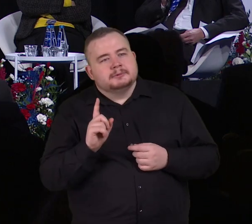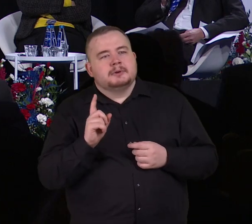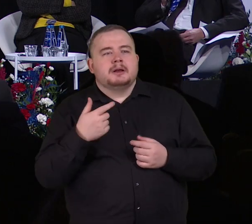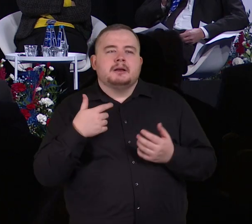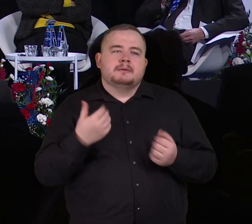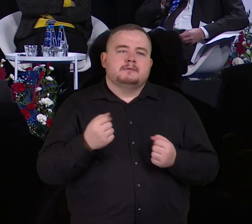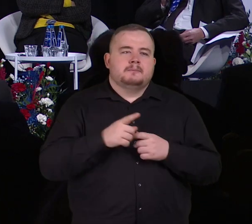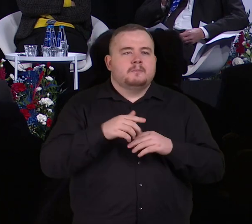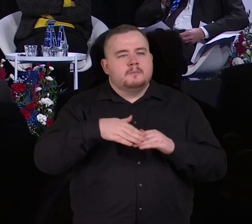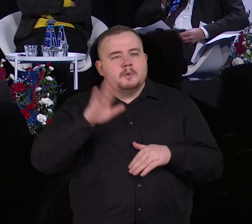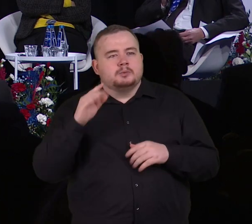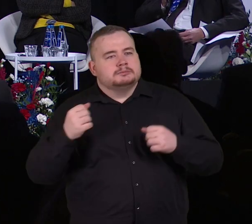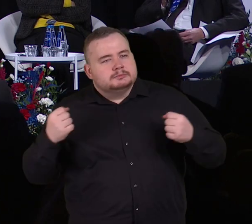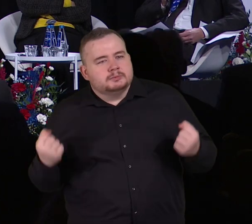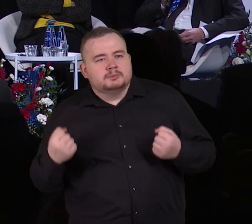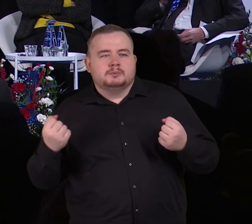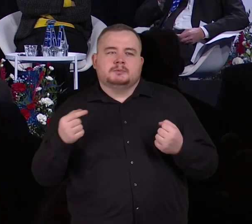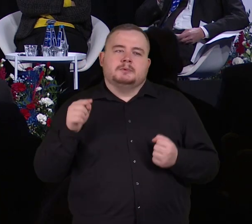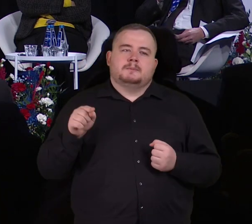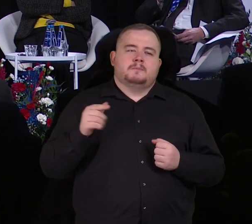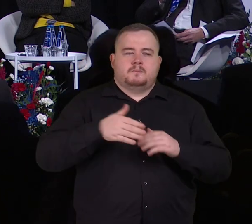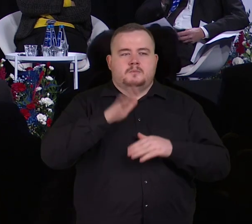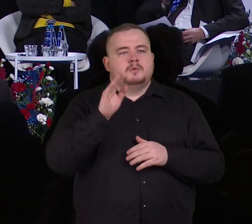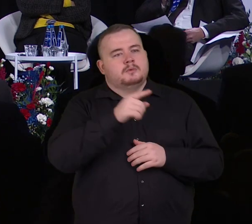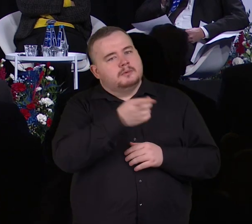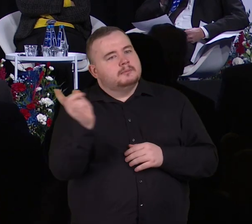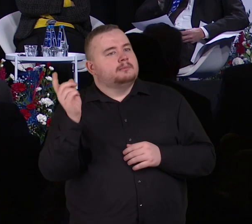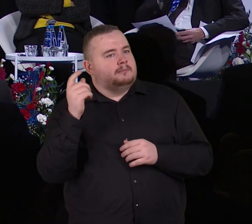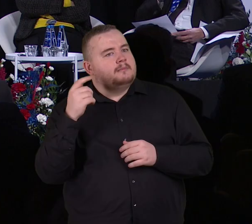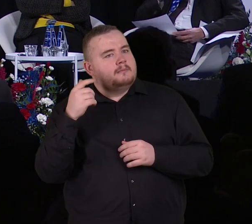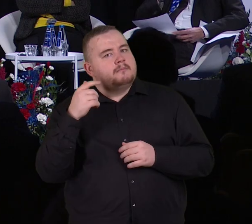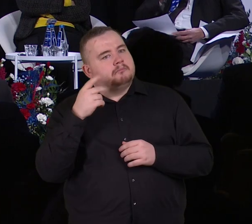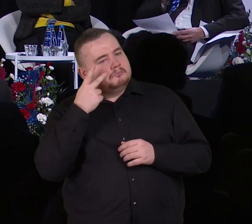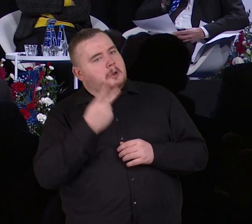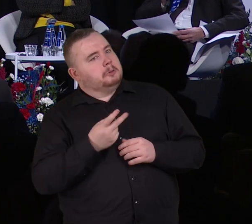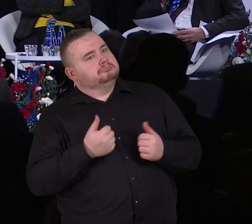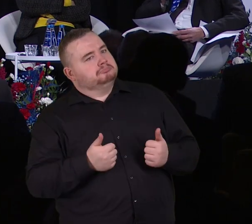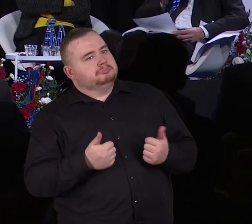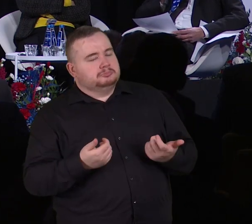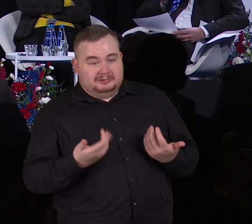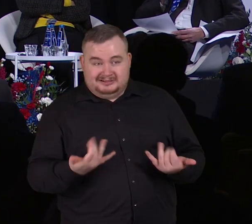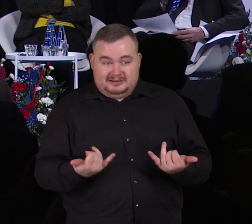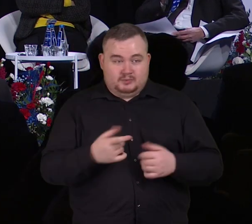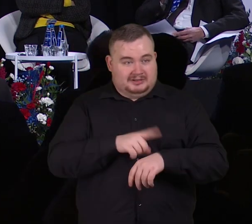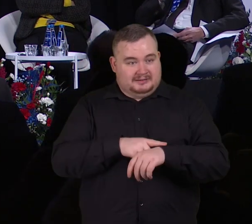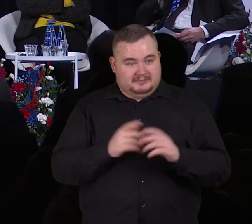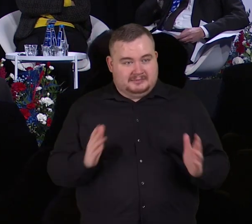Now we get creative ideas and exciting and well-defined projects customized on the